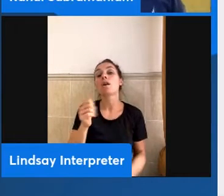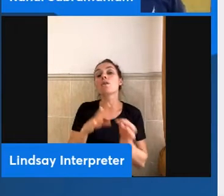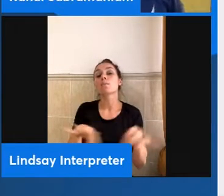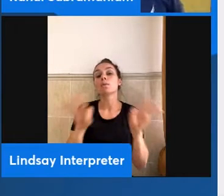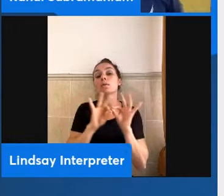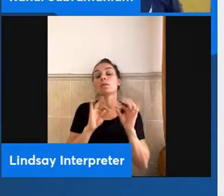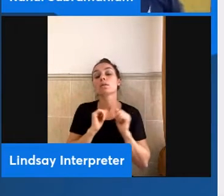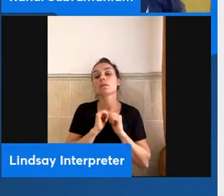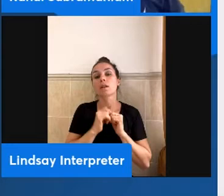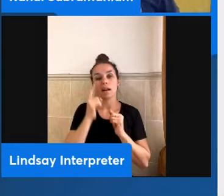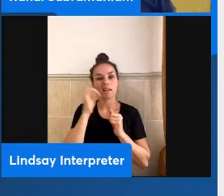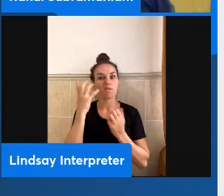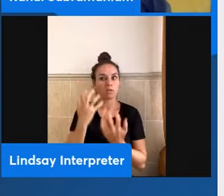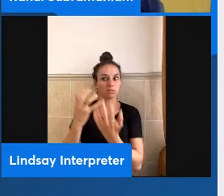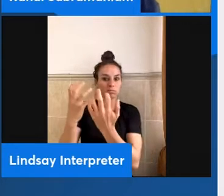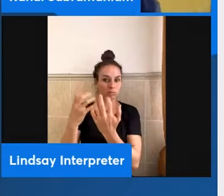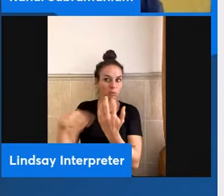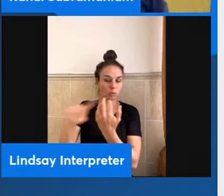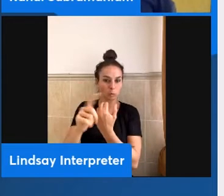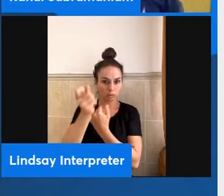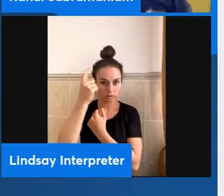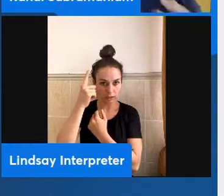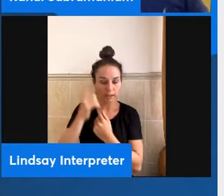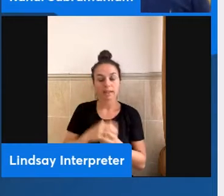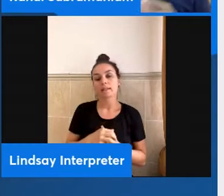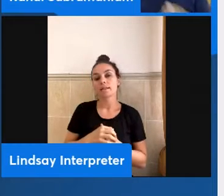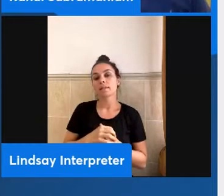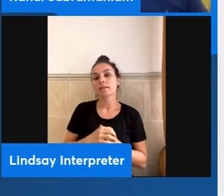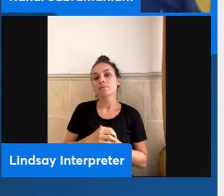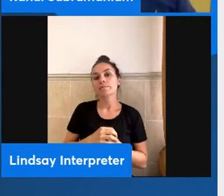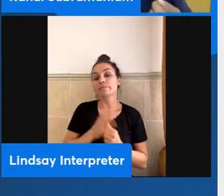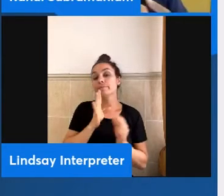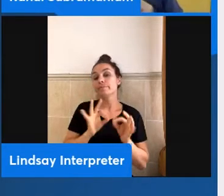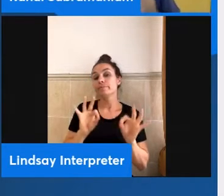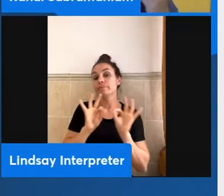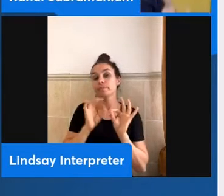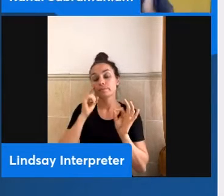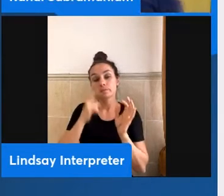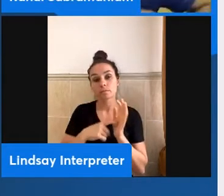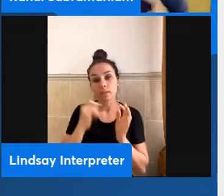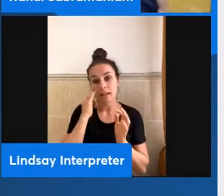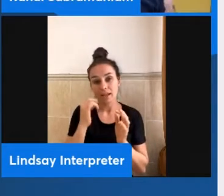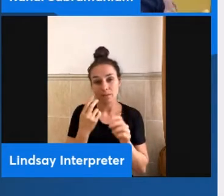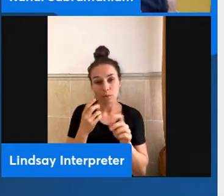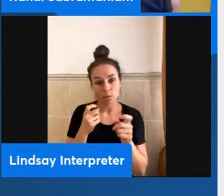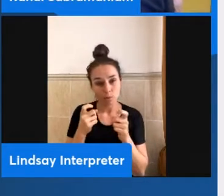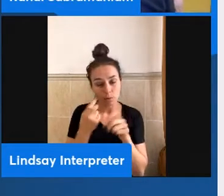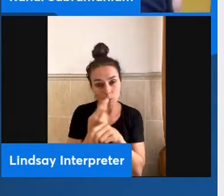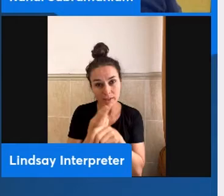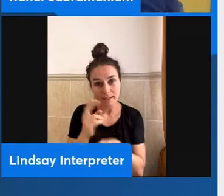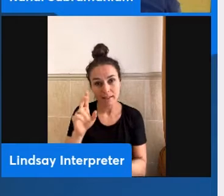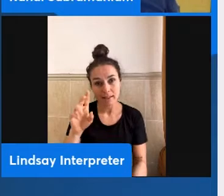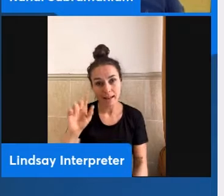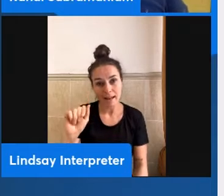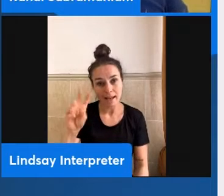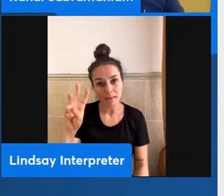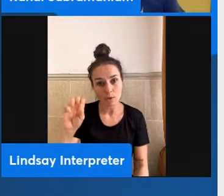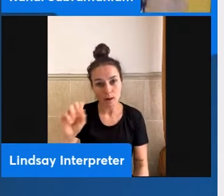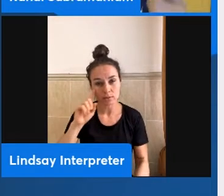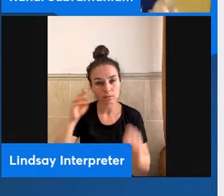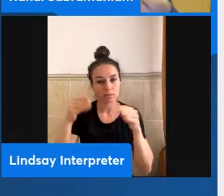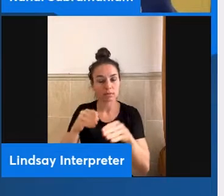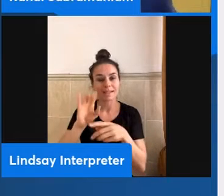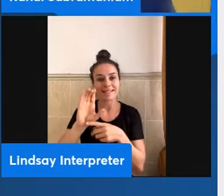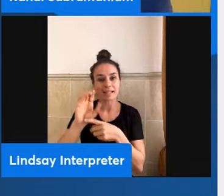our audience to understand is that when we deal with AWS, we are dealing in terms of vCPUs, right? And that's